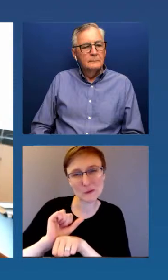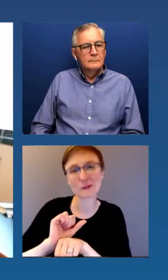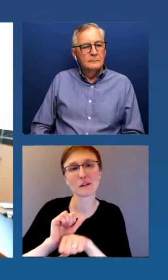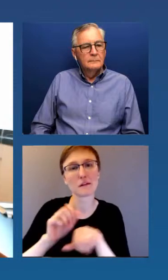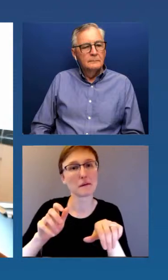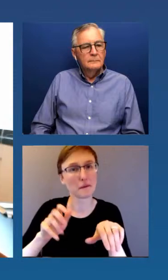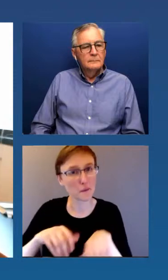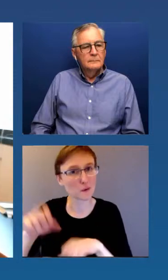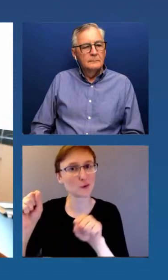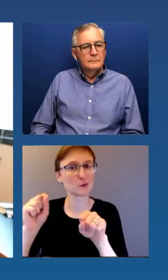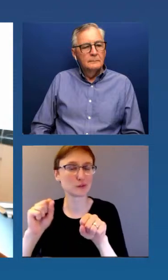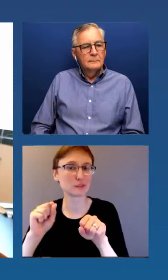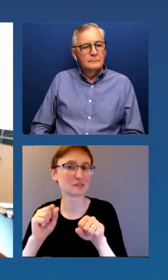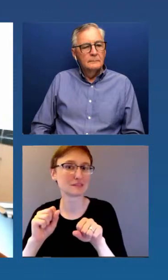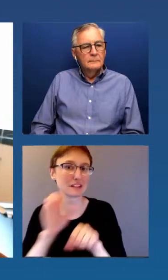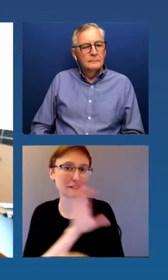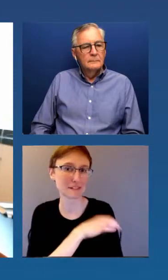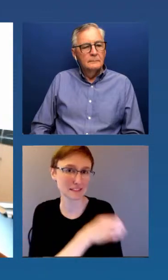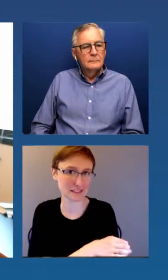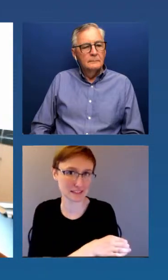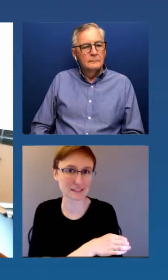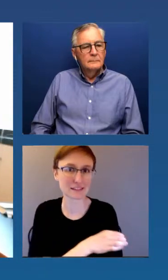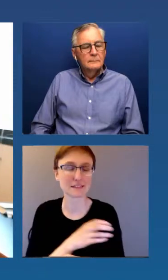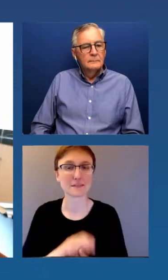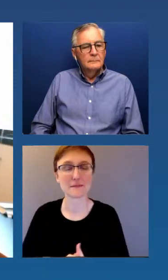ongoing. But we also know